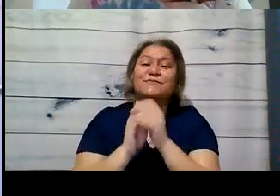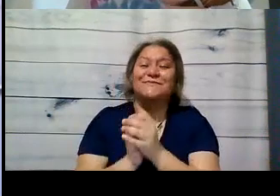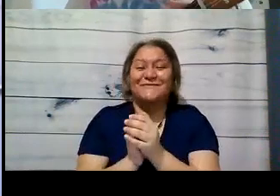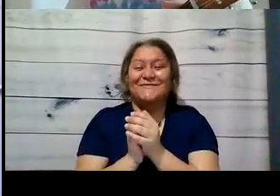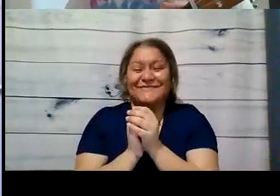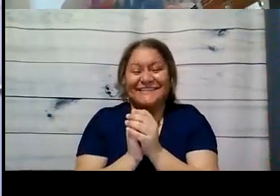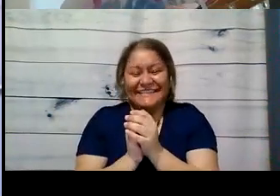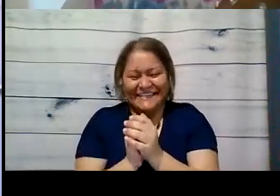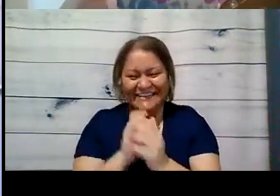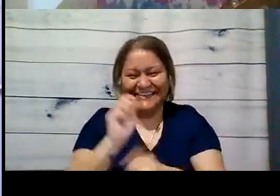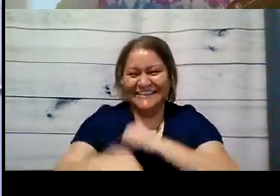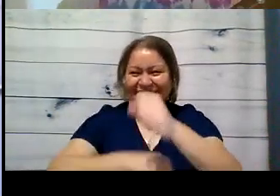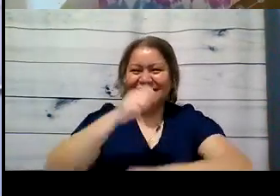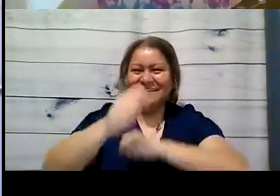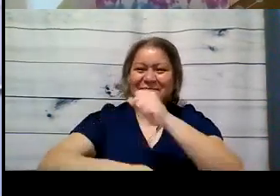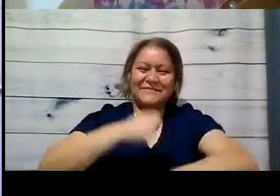Loud.